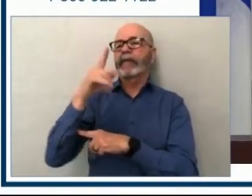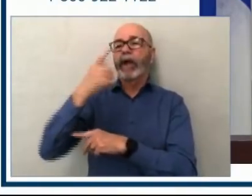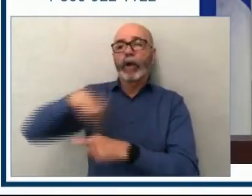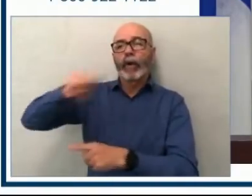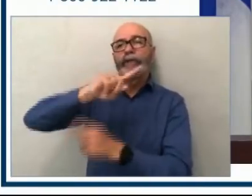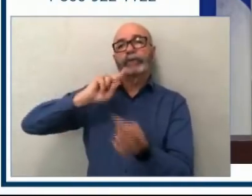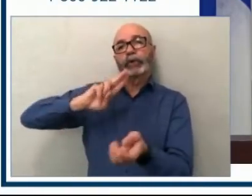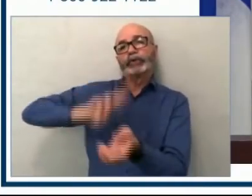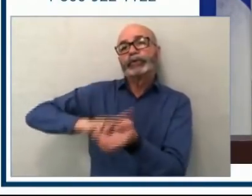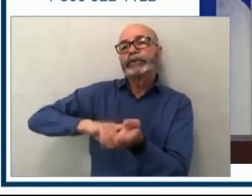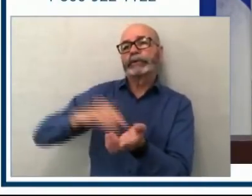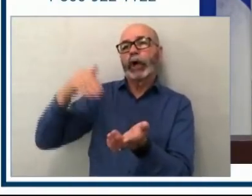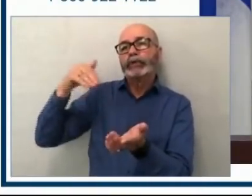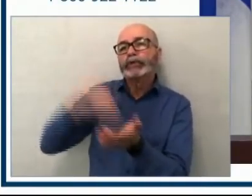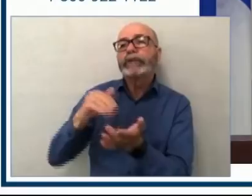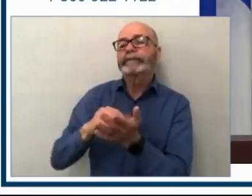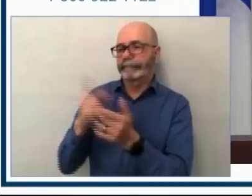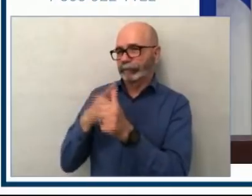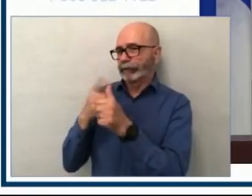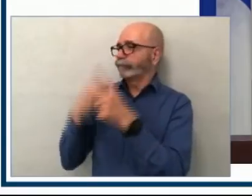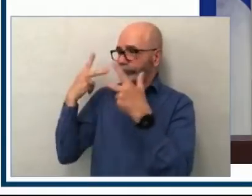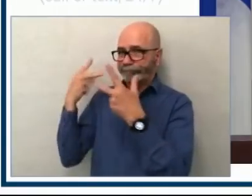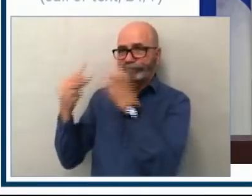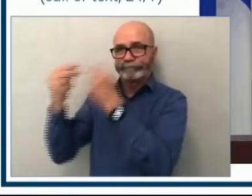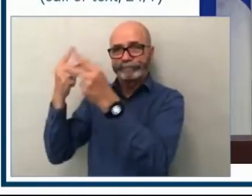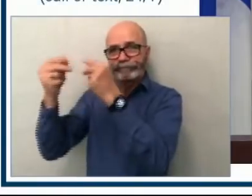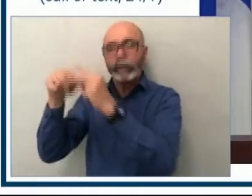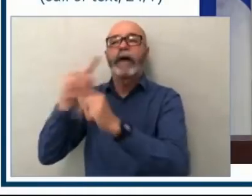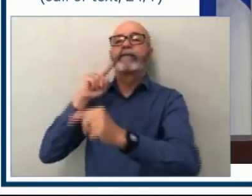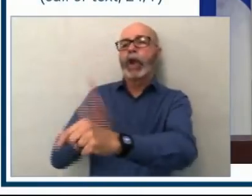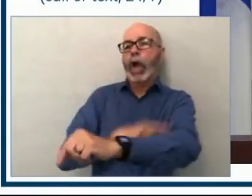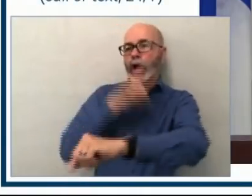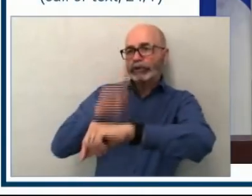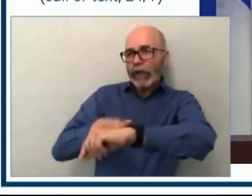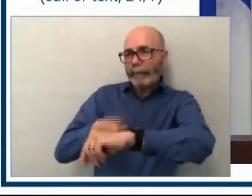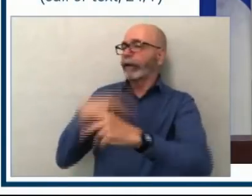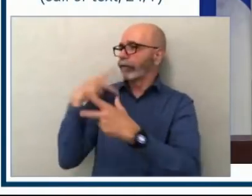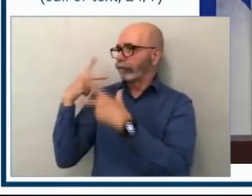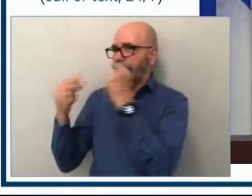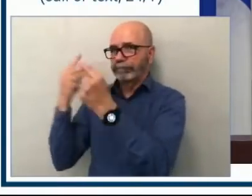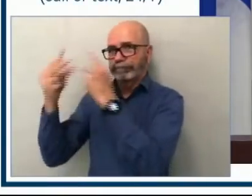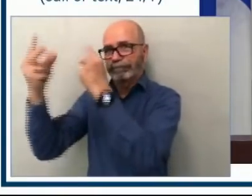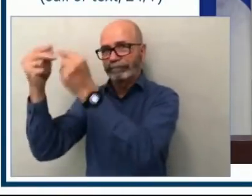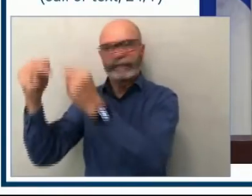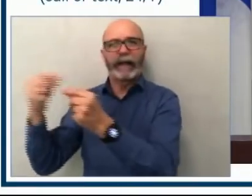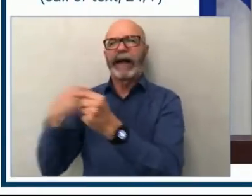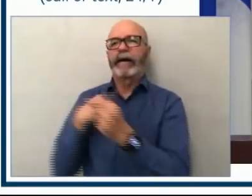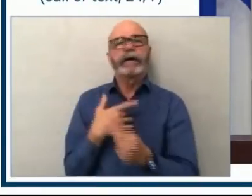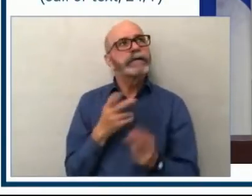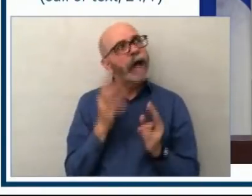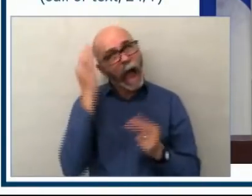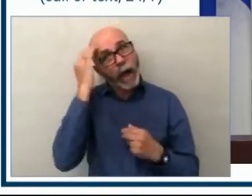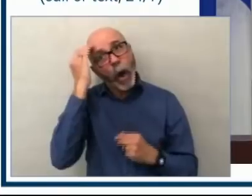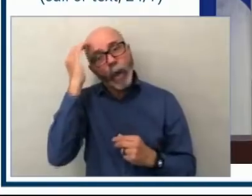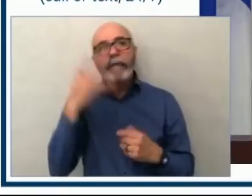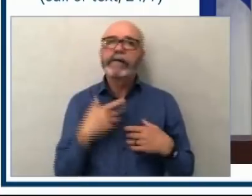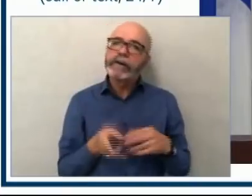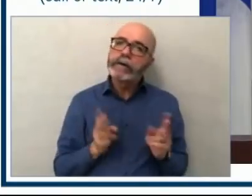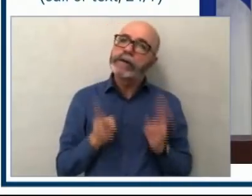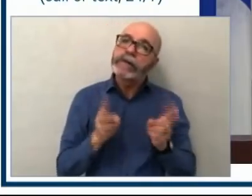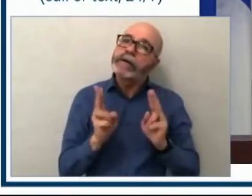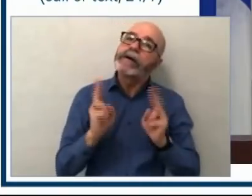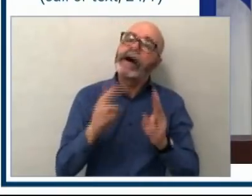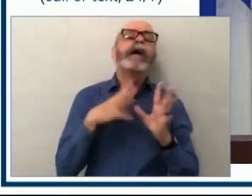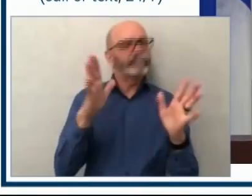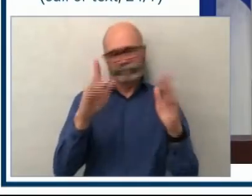residents. It may feel like a slow process, but we are now able to administer the vaccine in all parts of our province, and